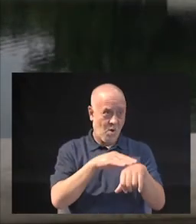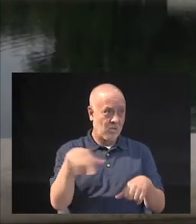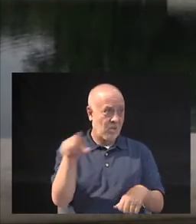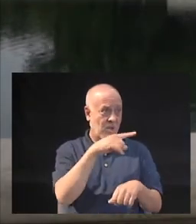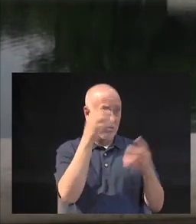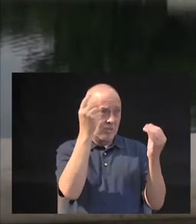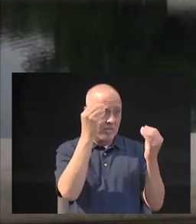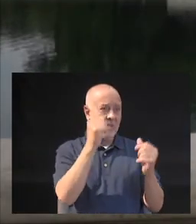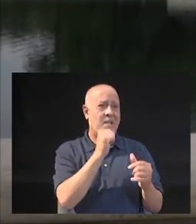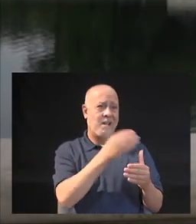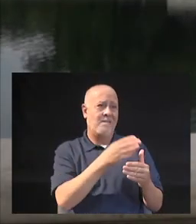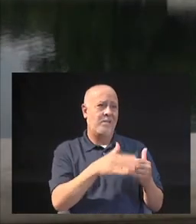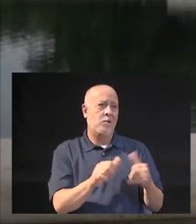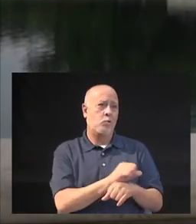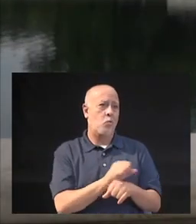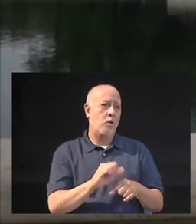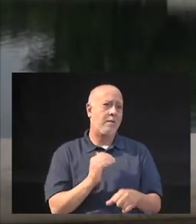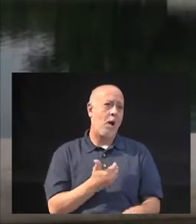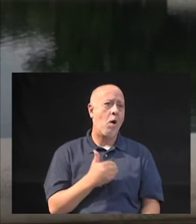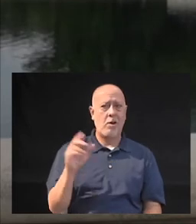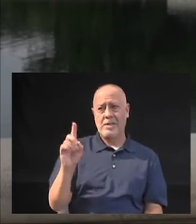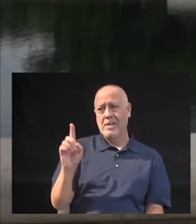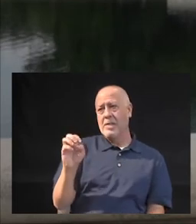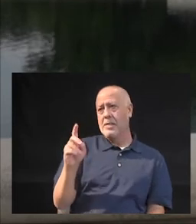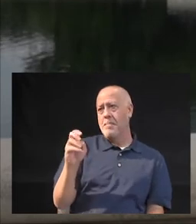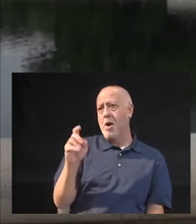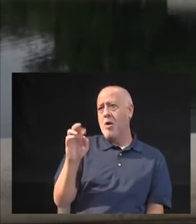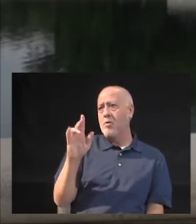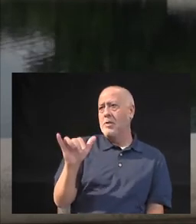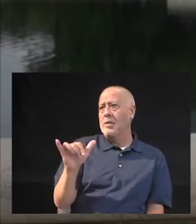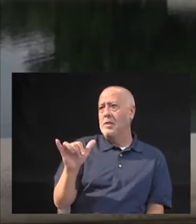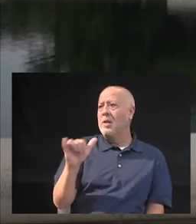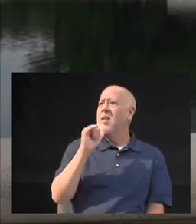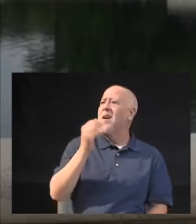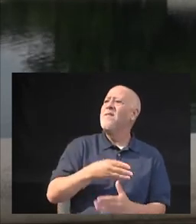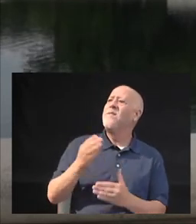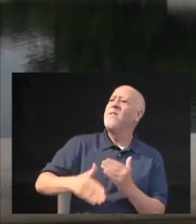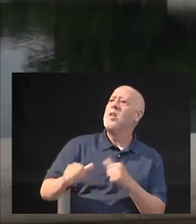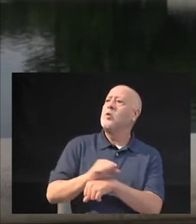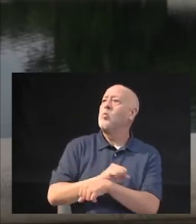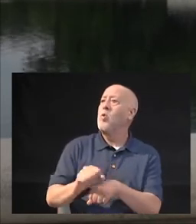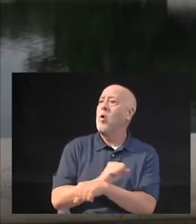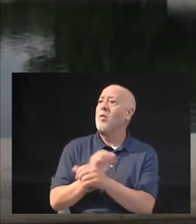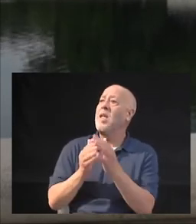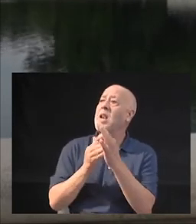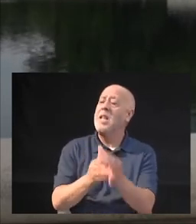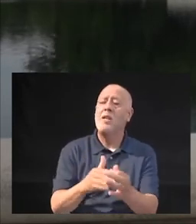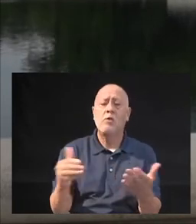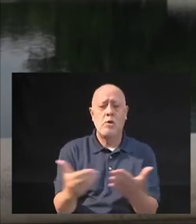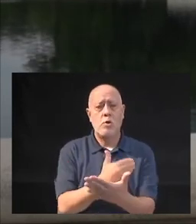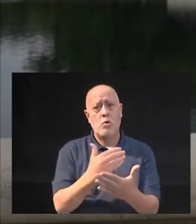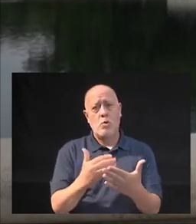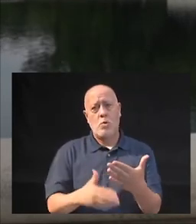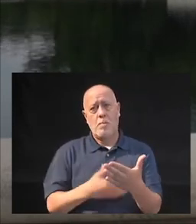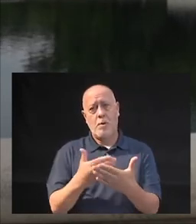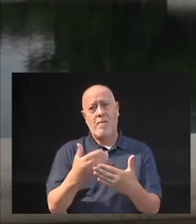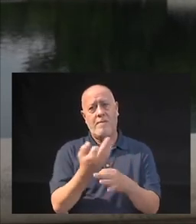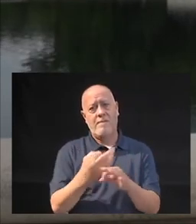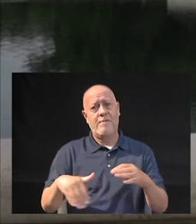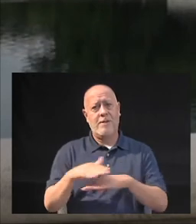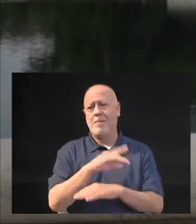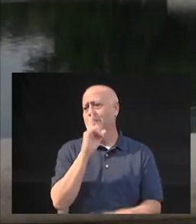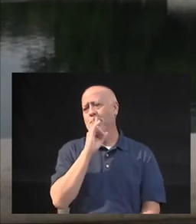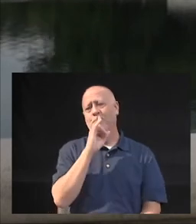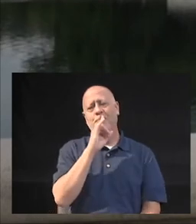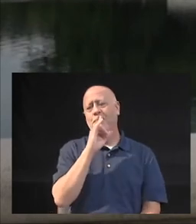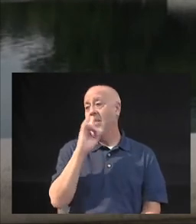the unfinished work of our democracy, the unfinished work that leads to that new birth of freedom. He didn't mean it